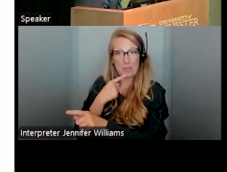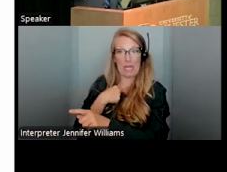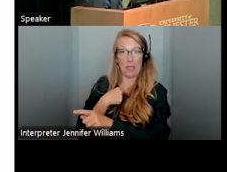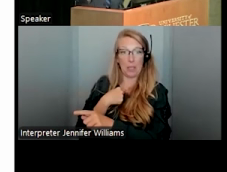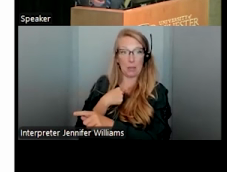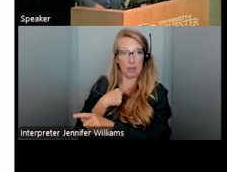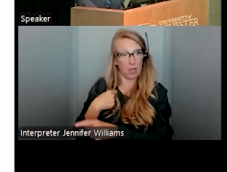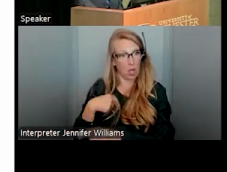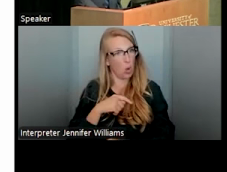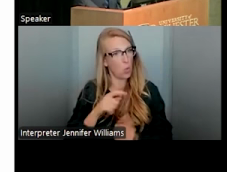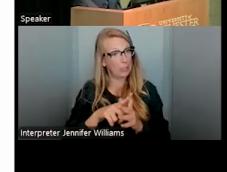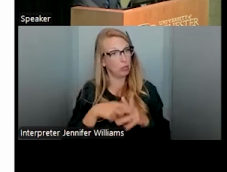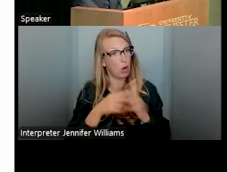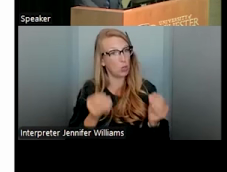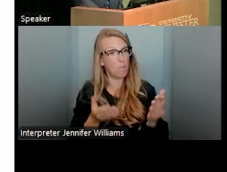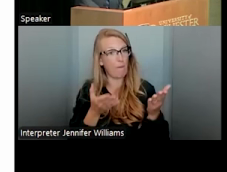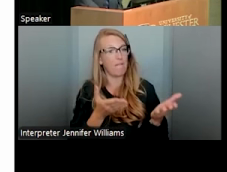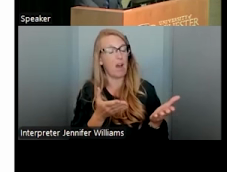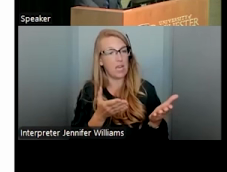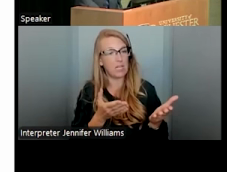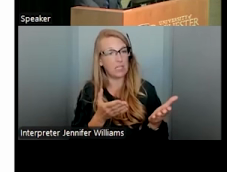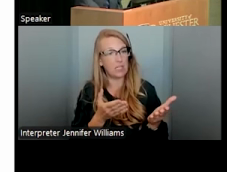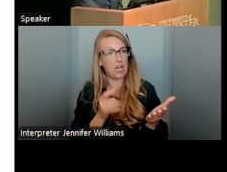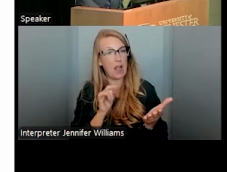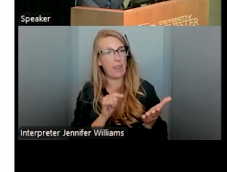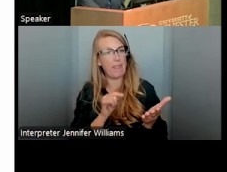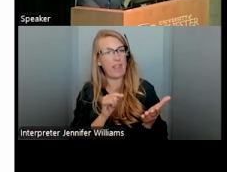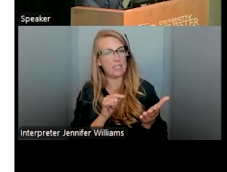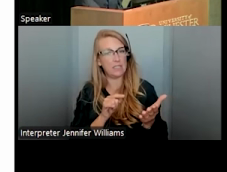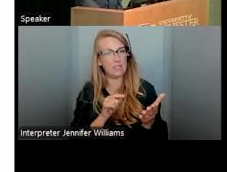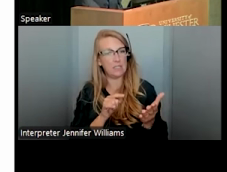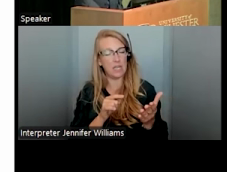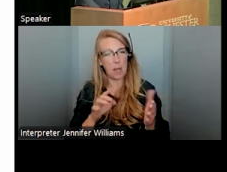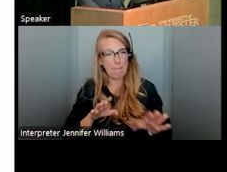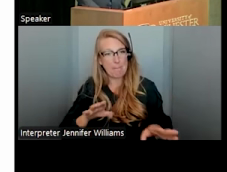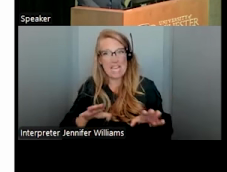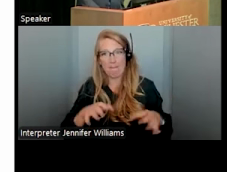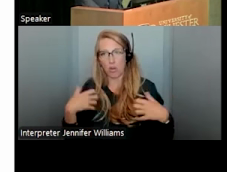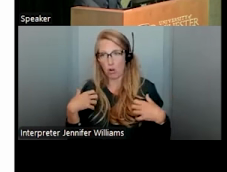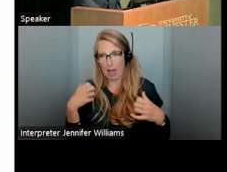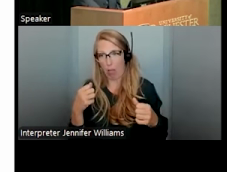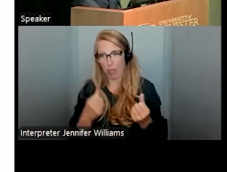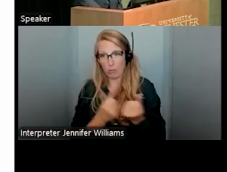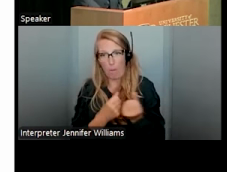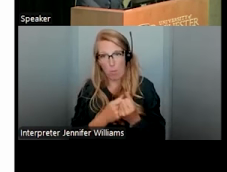we started to provide this behavioral health support for the staff. And that was so